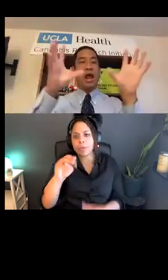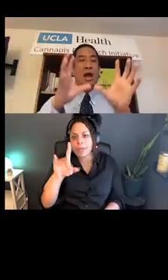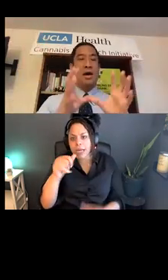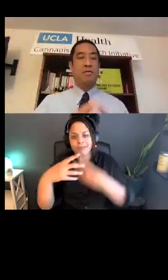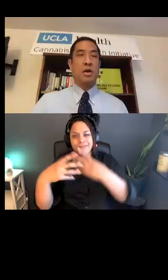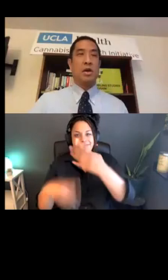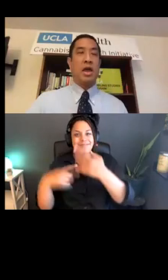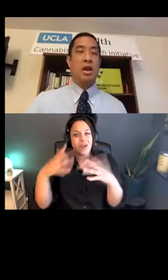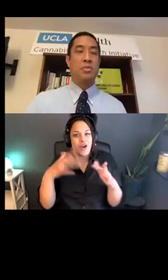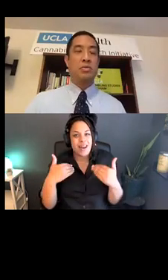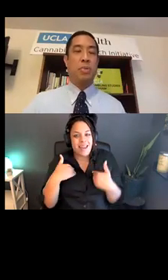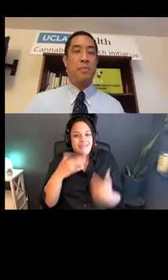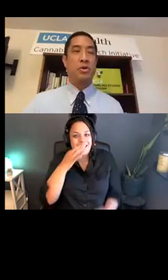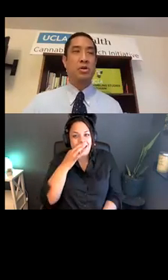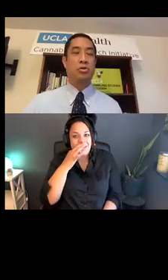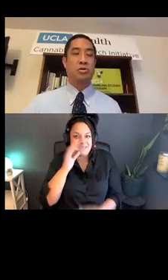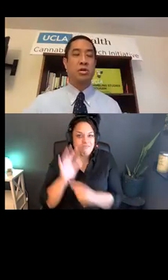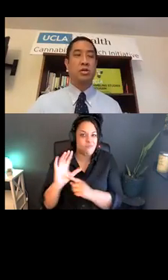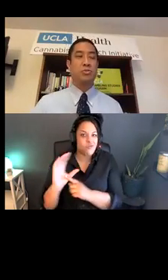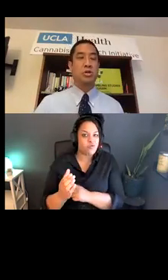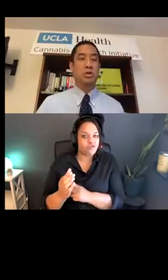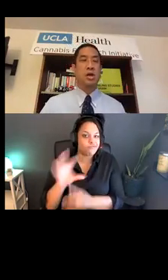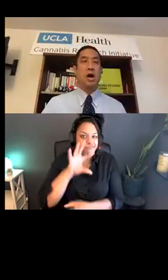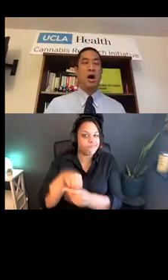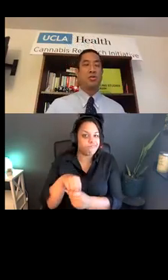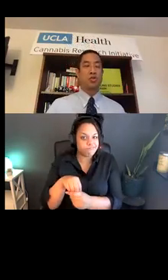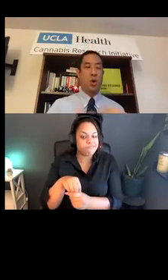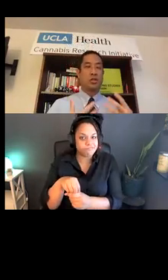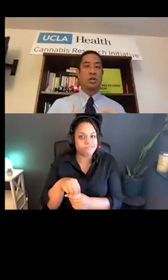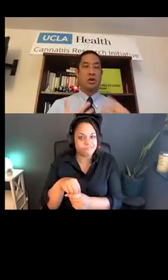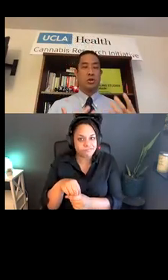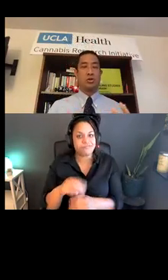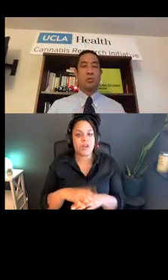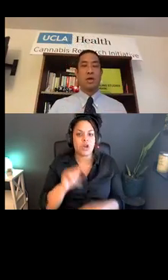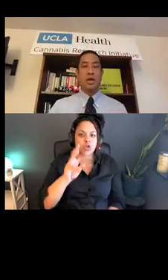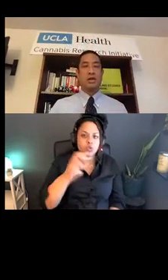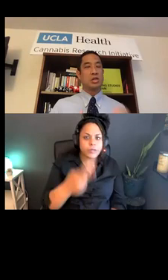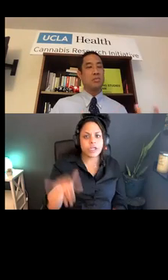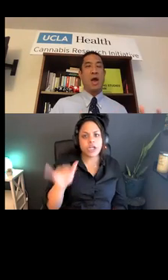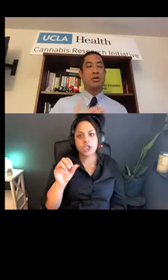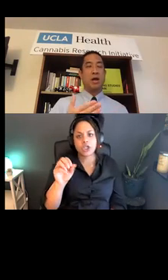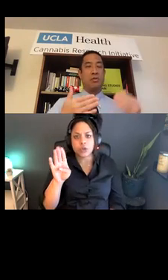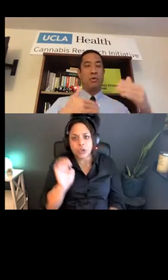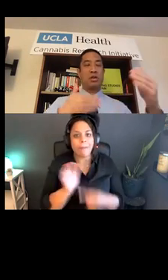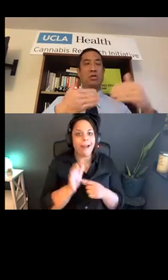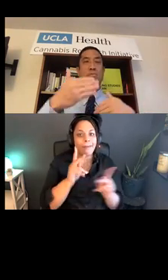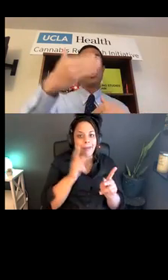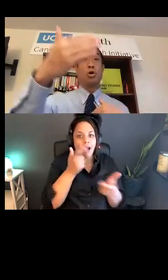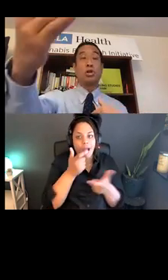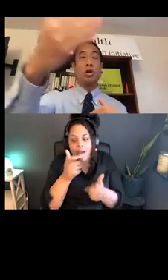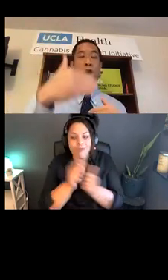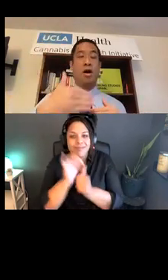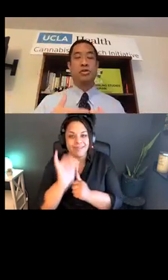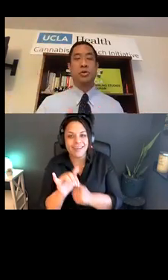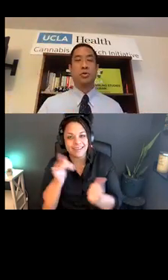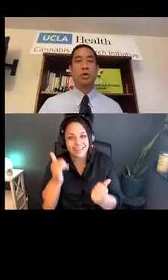already have cannabis popular culture consumption on Twitch and on YouTube. It's just a matter of time before they start